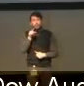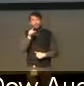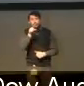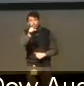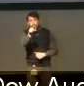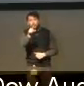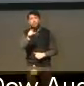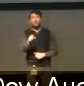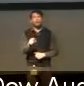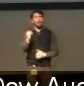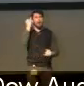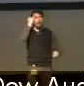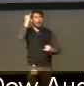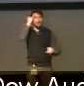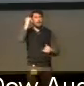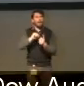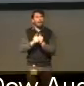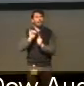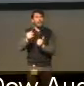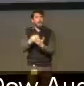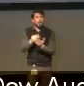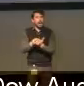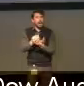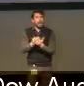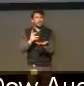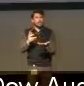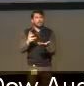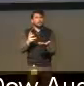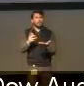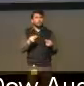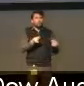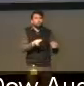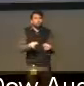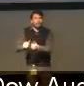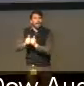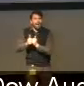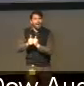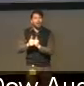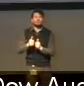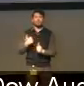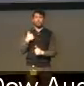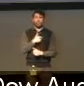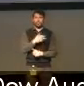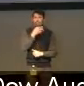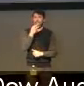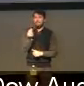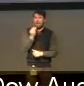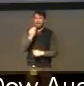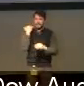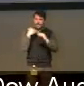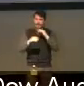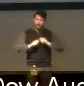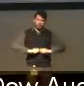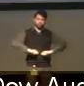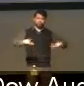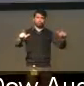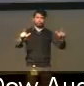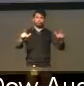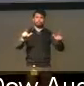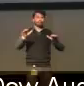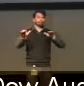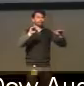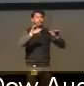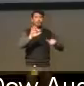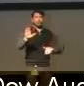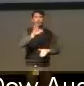how to use these funds. So we will send out an email on Monday through the global user and headlines for ideas. So please